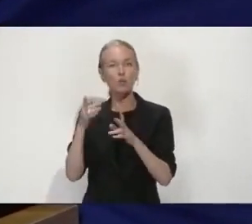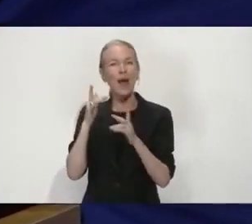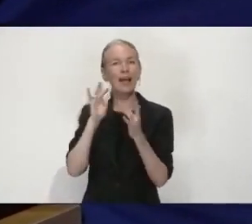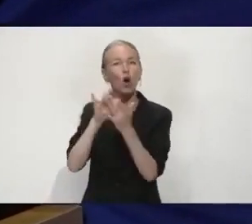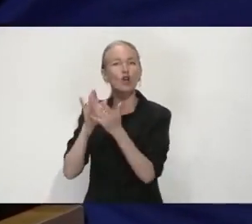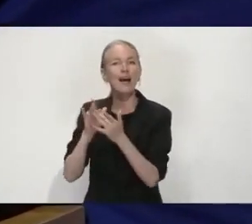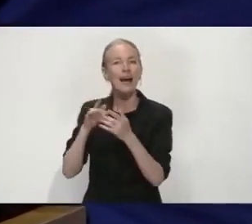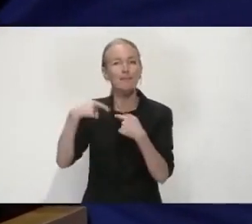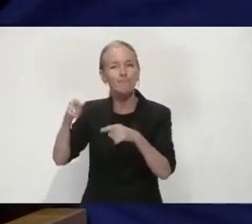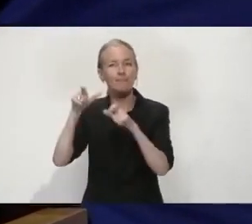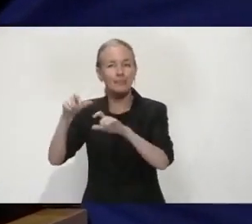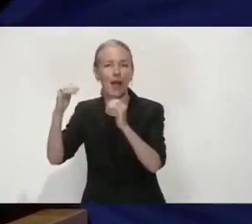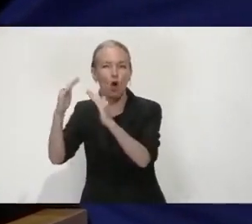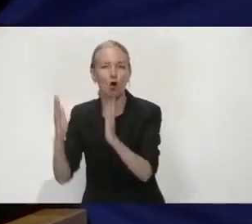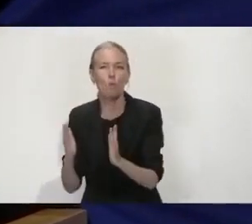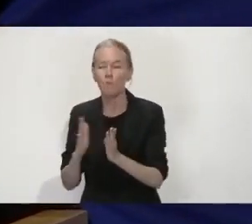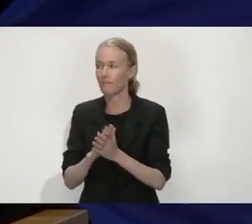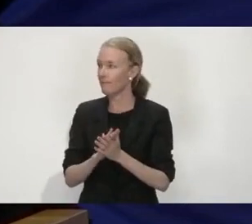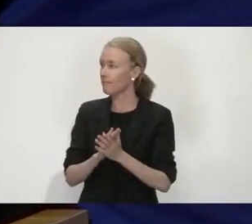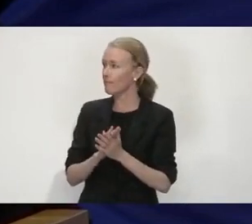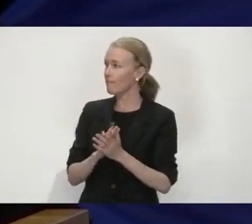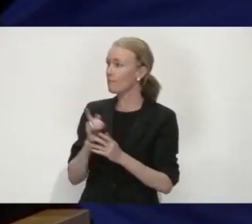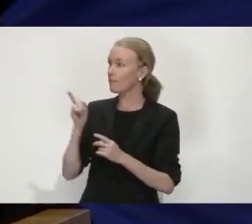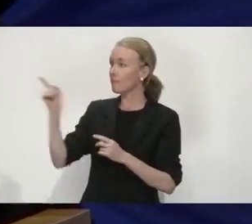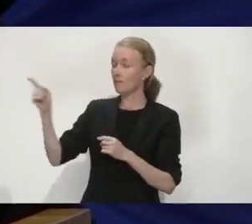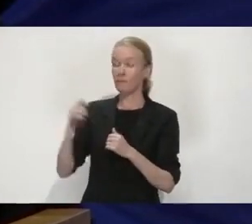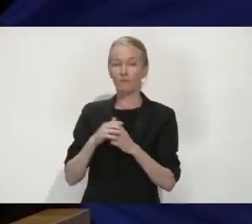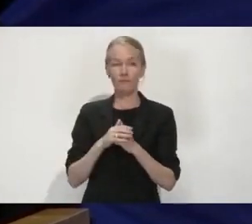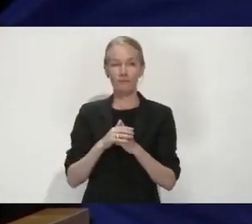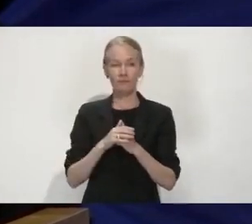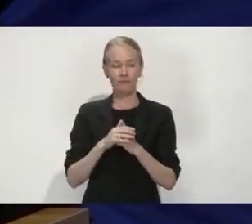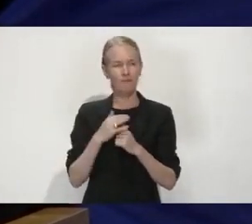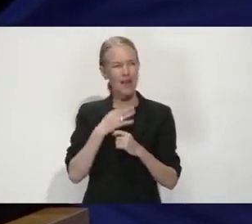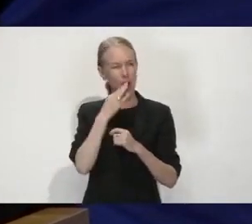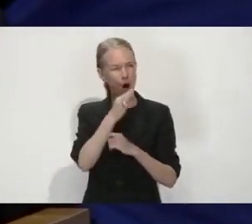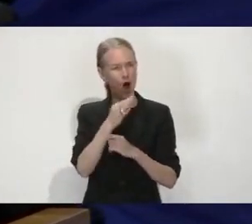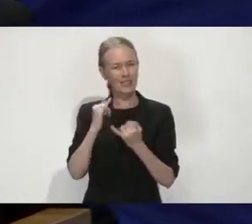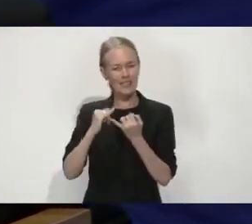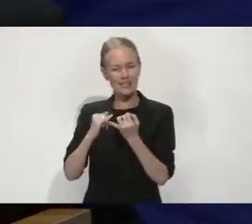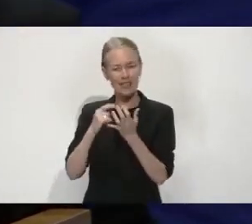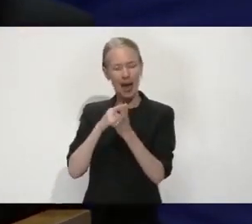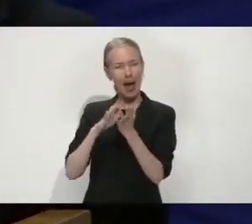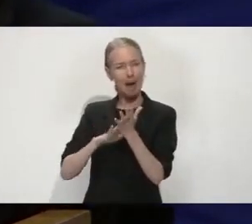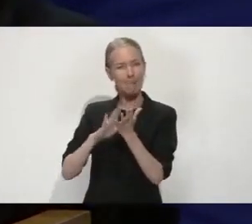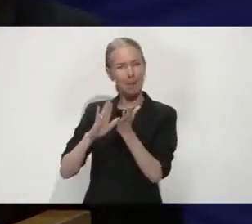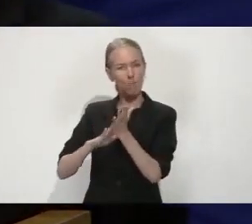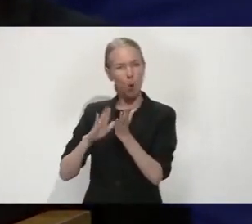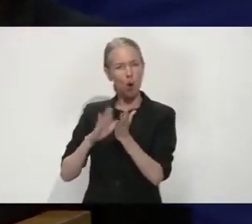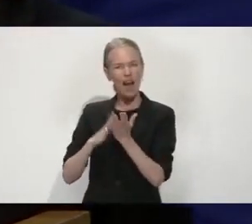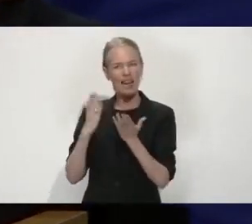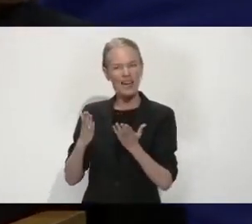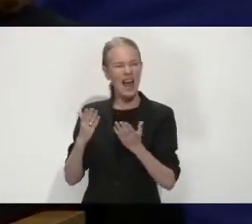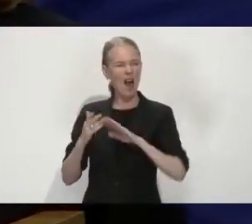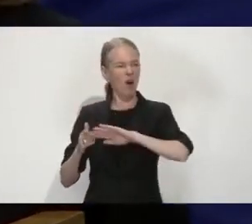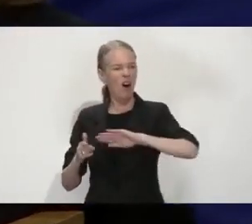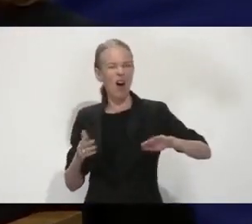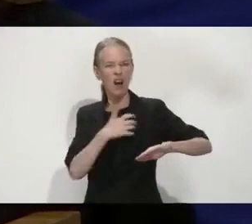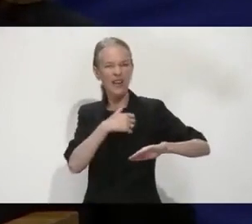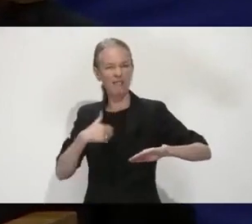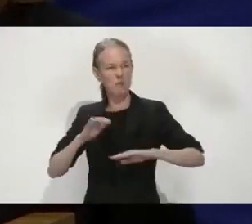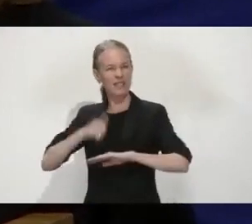how, what was the reason between the government and this group parting ways? What's your understanding? Look, that's a question that you'll need to put to Minister Whāpoi.